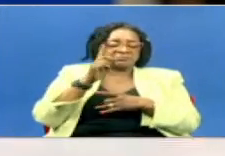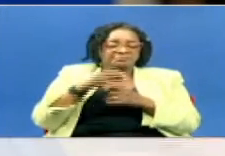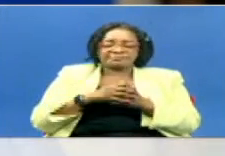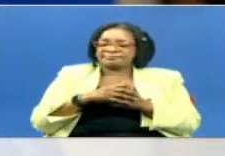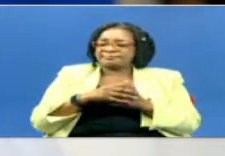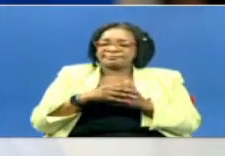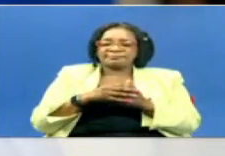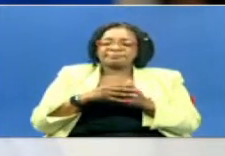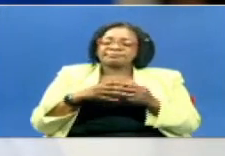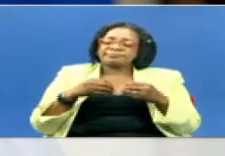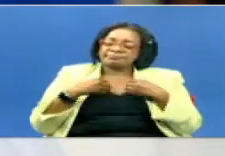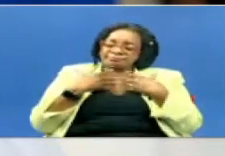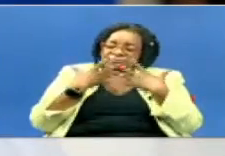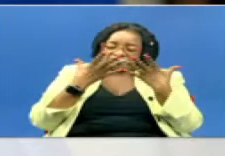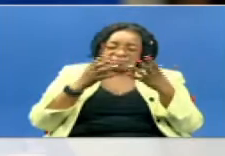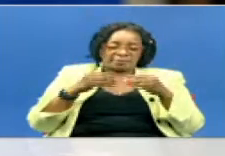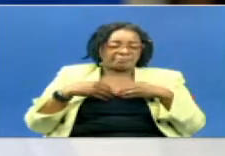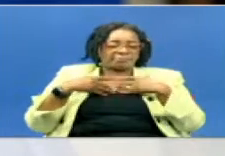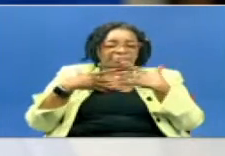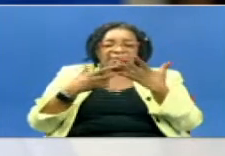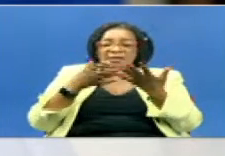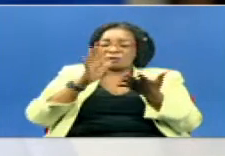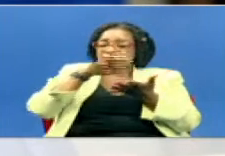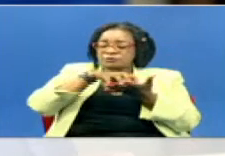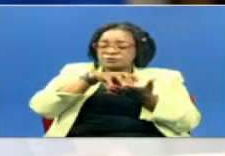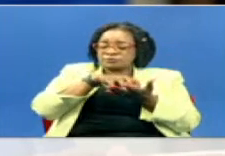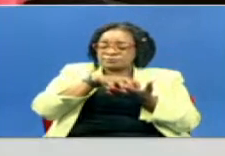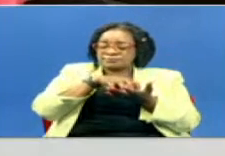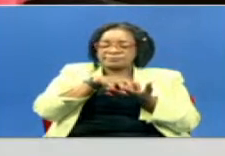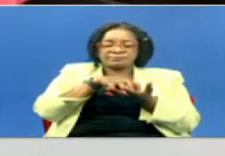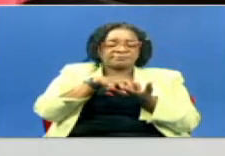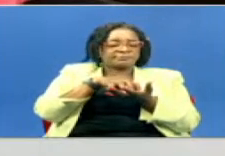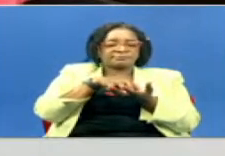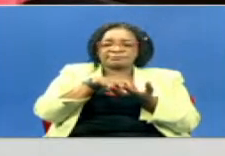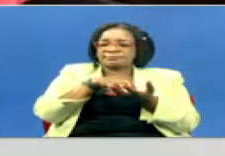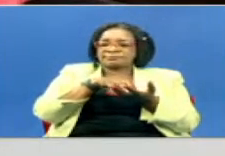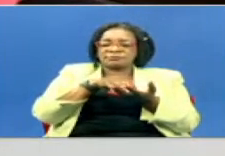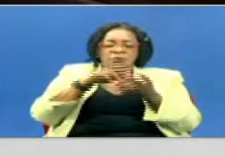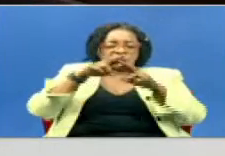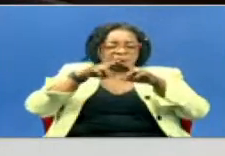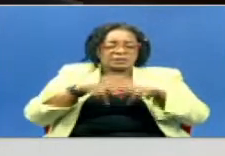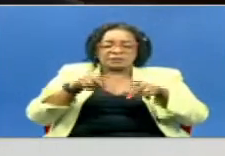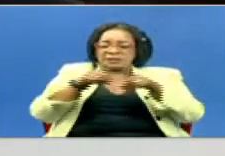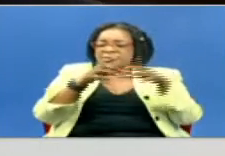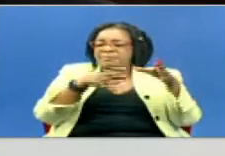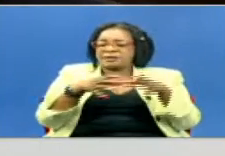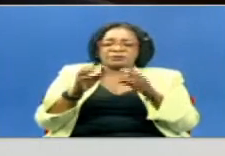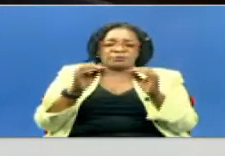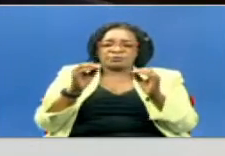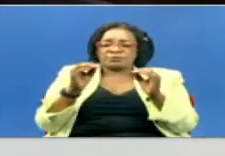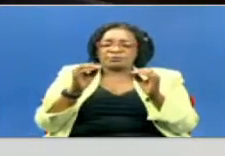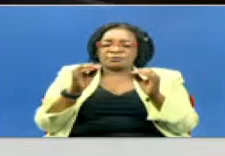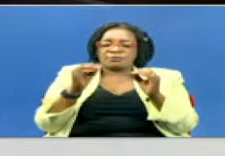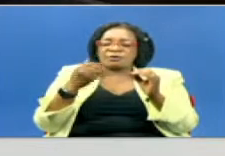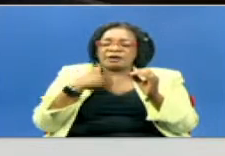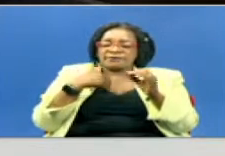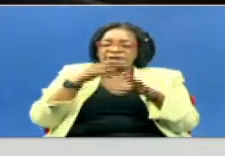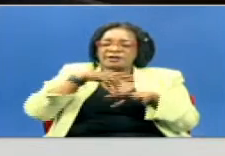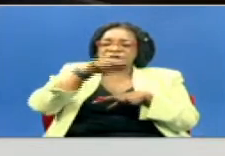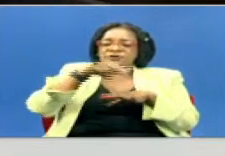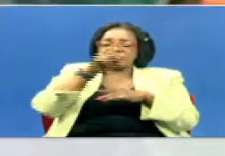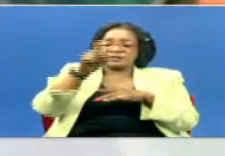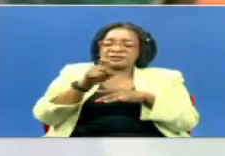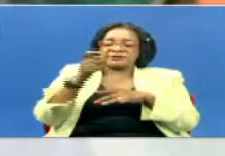them speak. But is that your position? No, I'm saying we have not sat as a party. We are going to call a National Executive Council